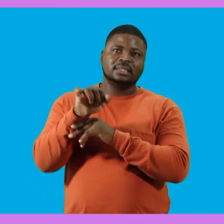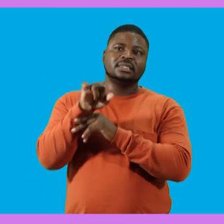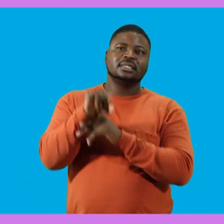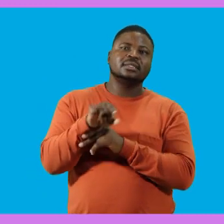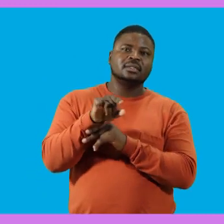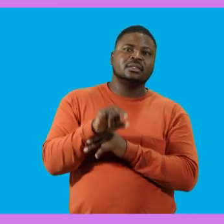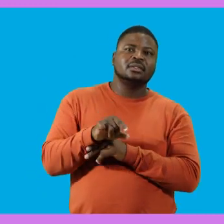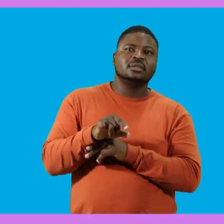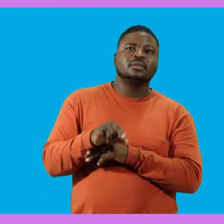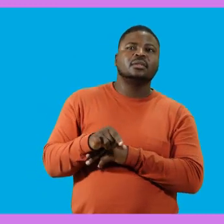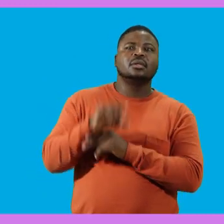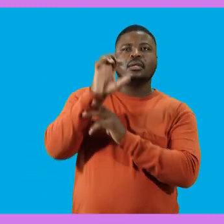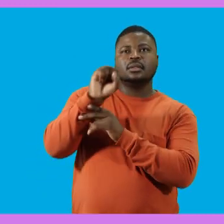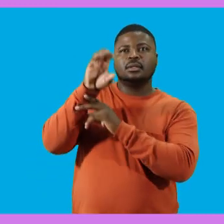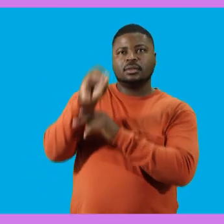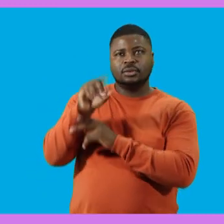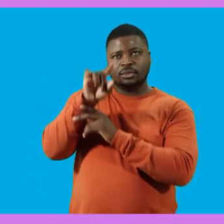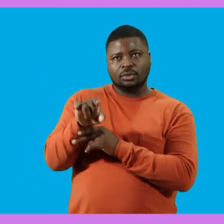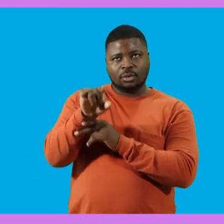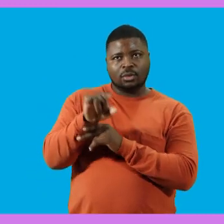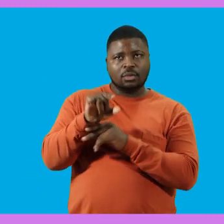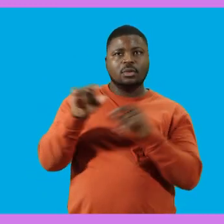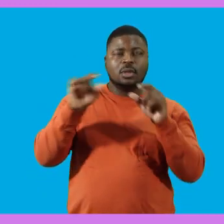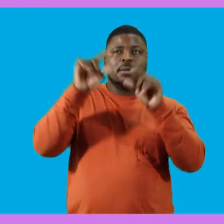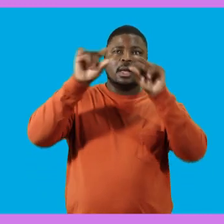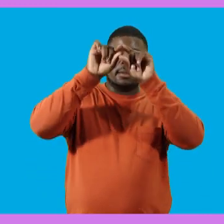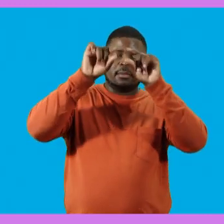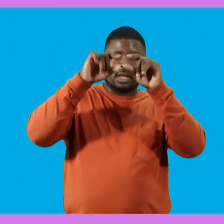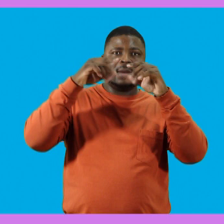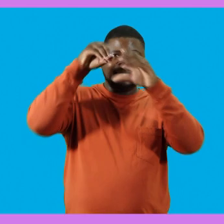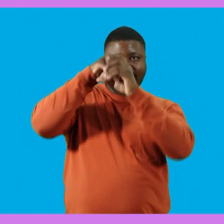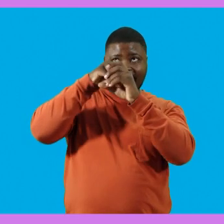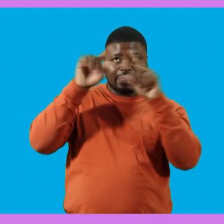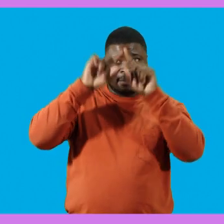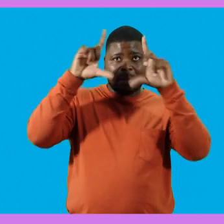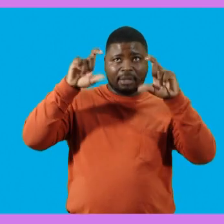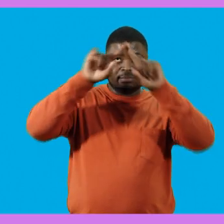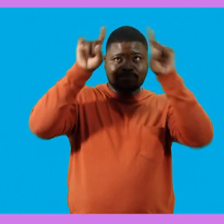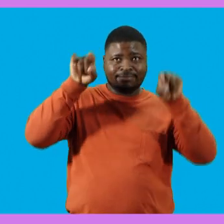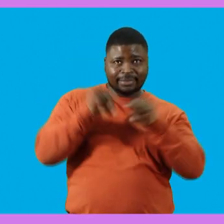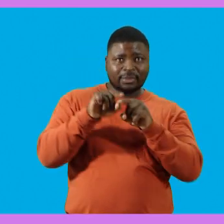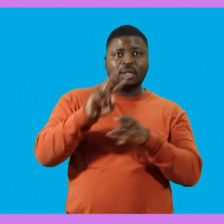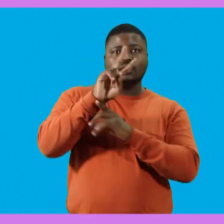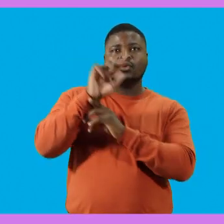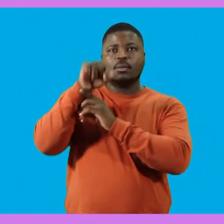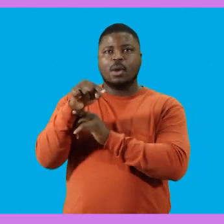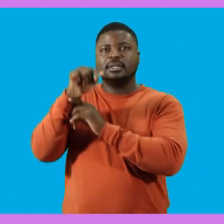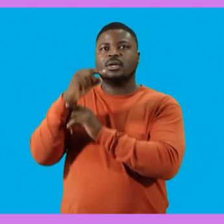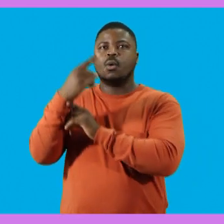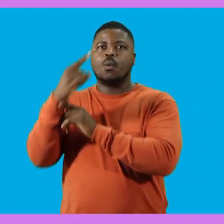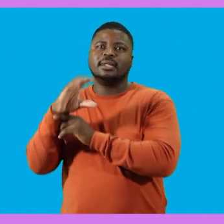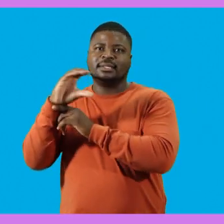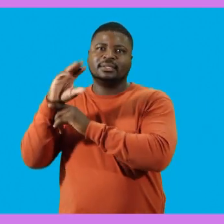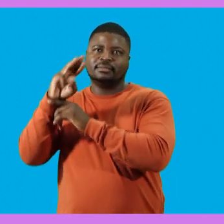centimeters, here is a part of the frame, so it's 2.1 there. And then on the other side